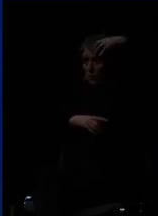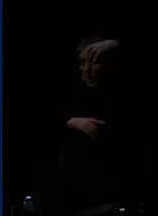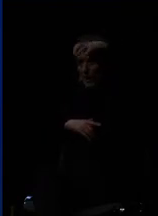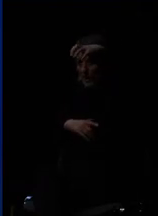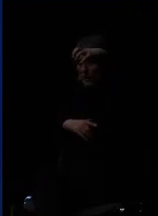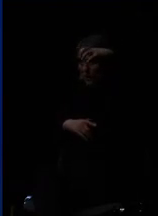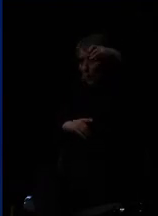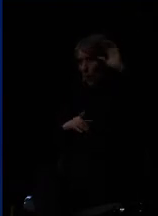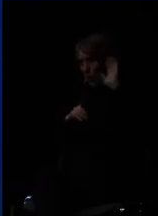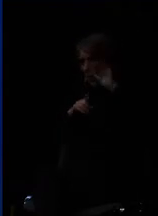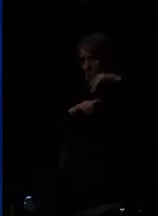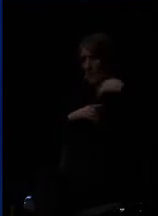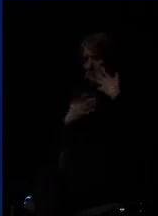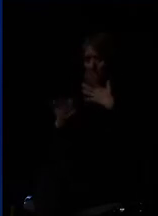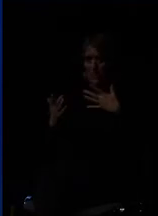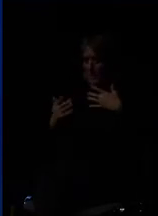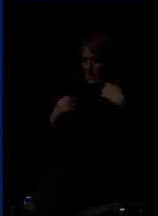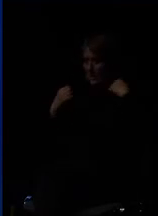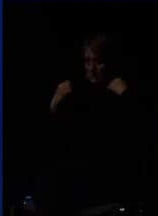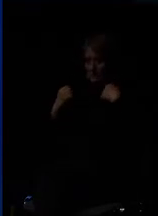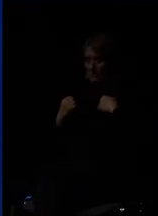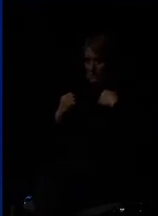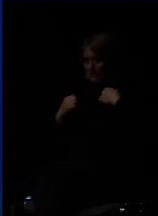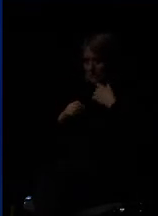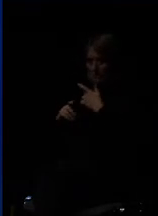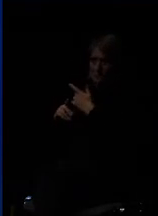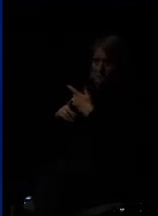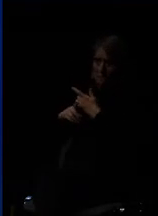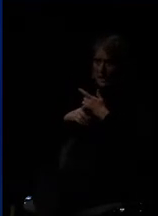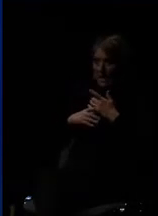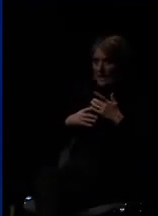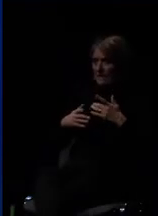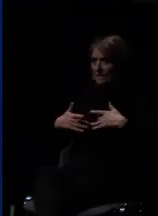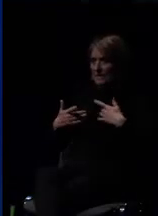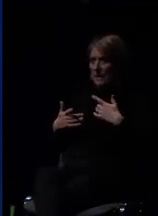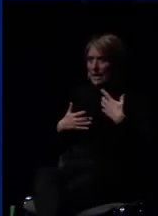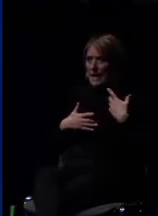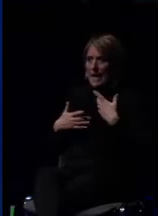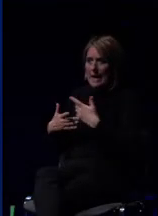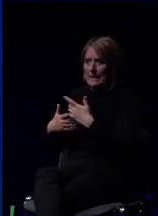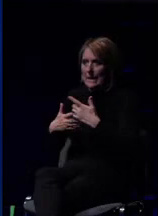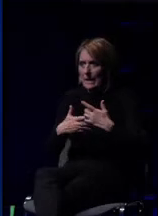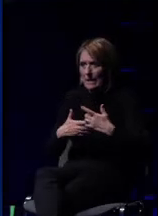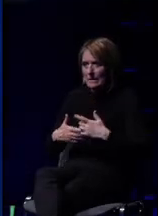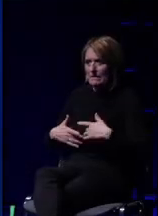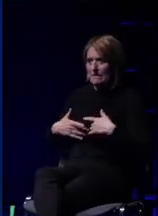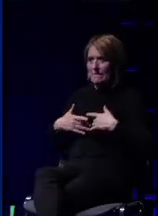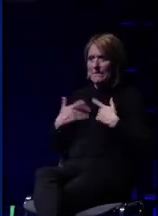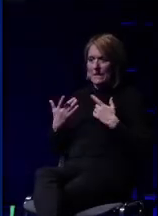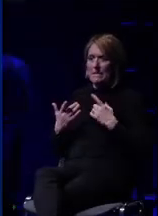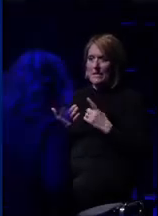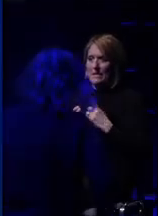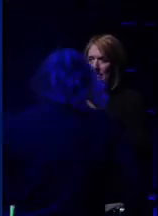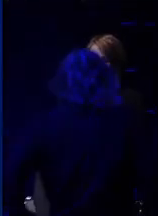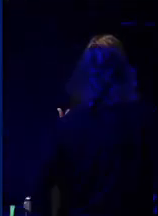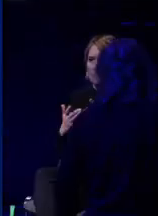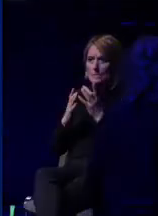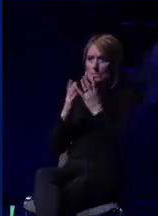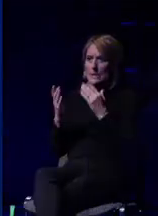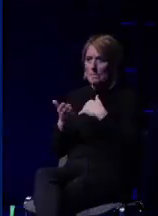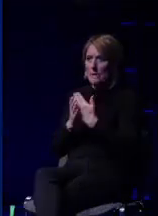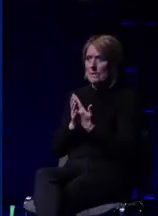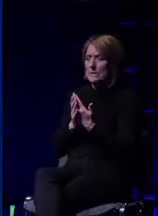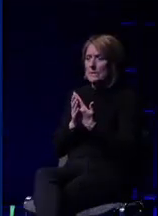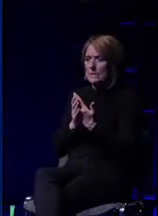by an IMU kind of shoulder rig, so that the entire film had this handheld feel to it. Nice. And that was, I guess, that was a big part of the